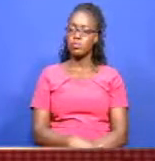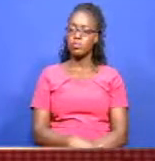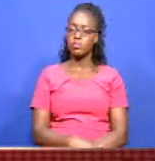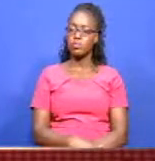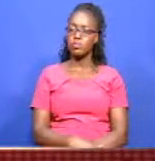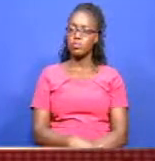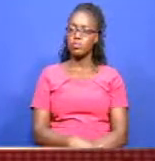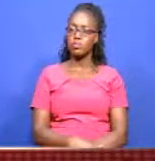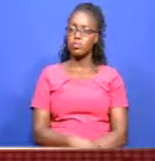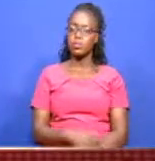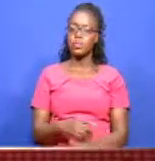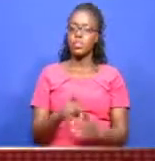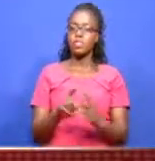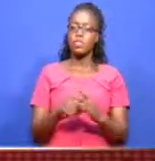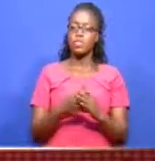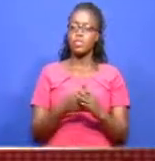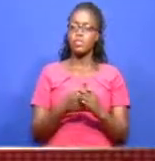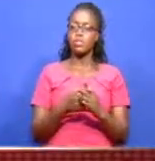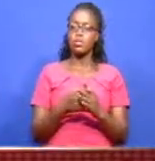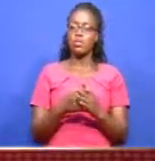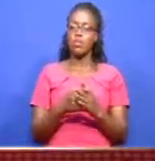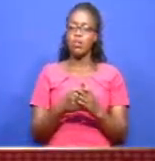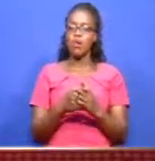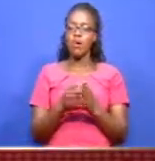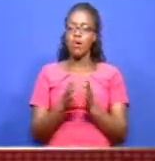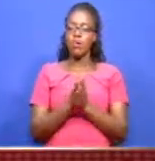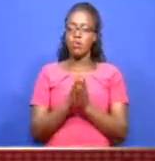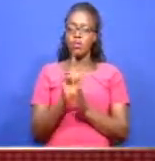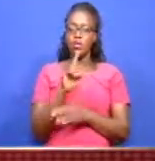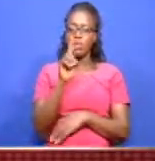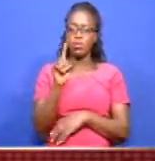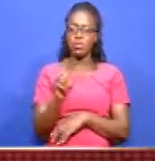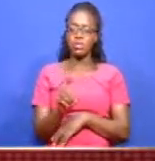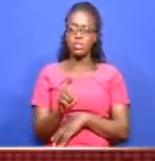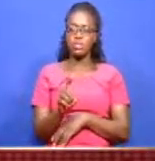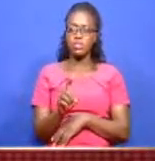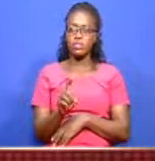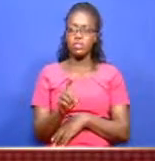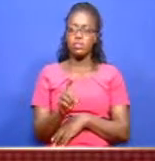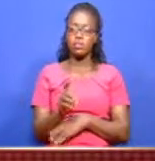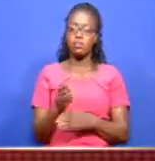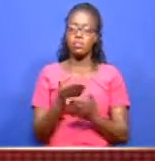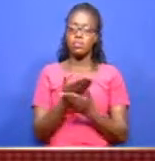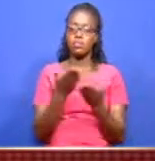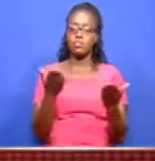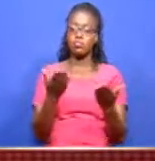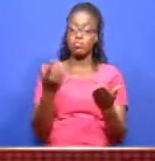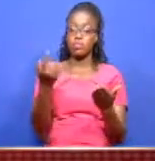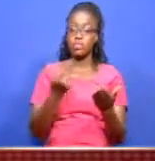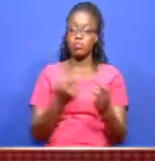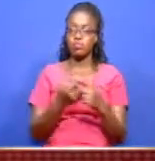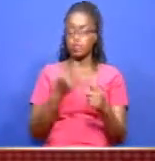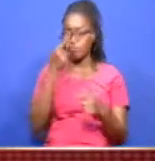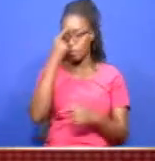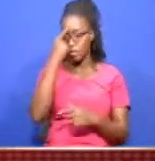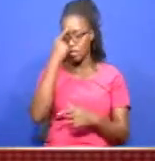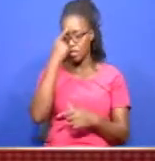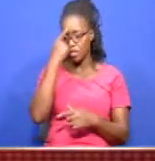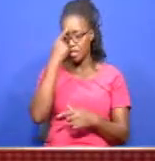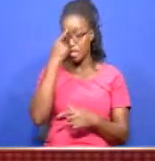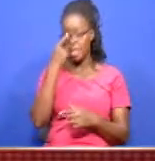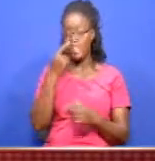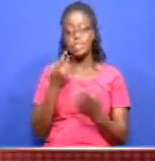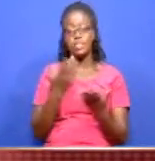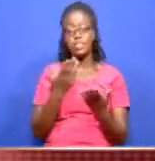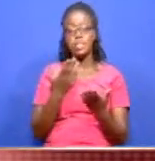I'll start with the question on those who jetted in from India. And as Kas Rashid has rightly put